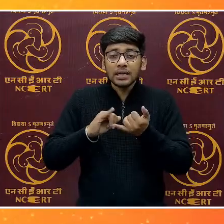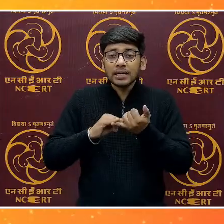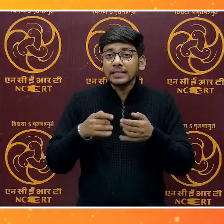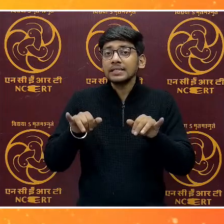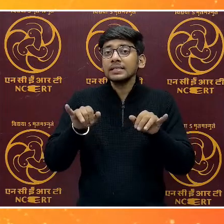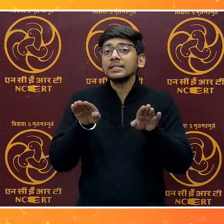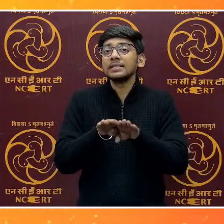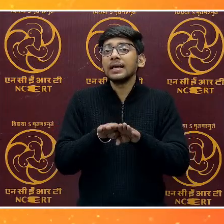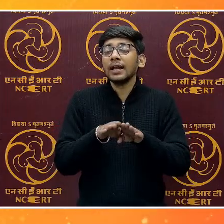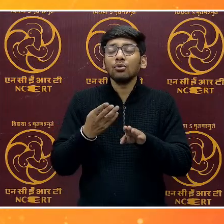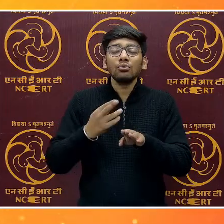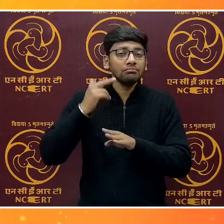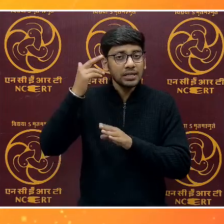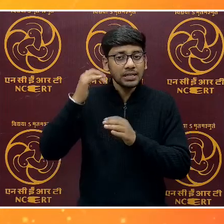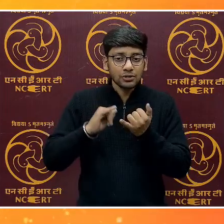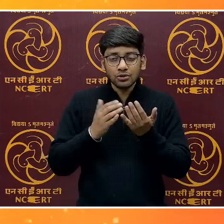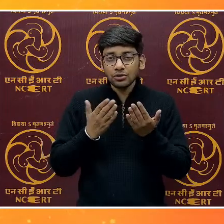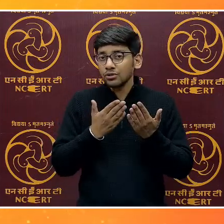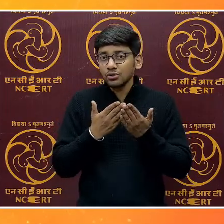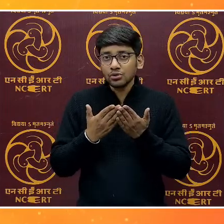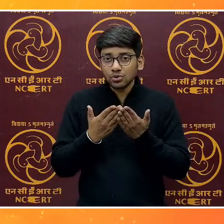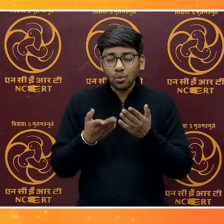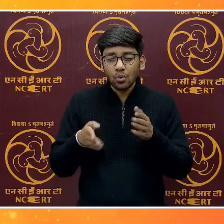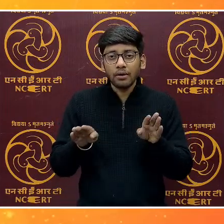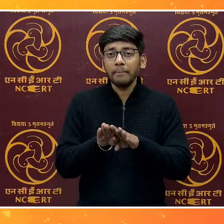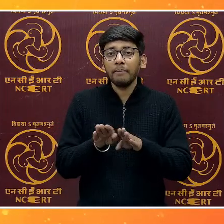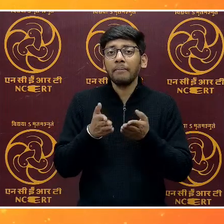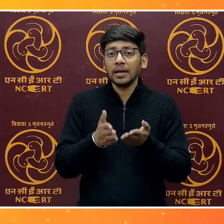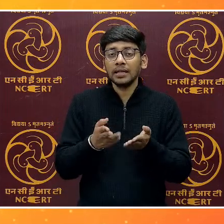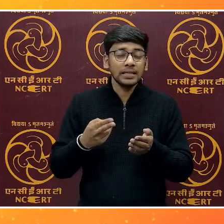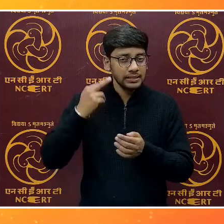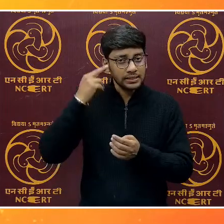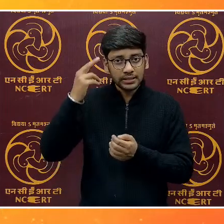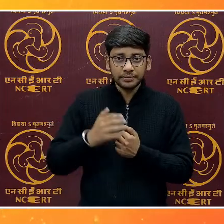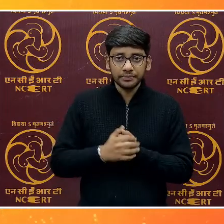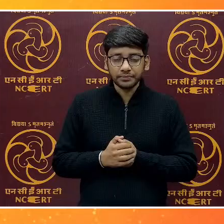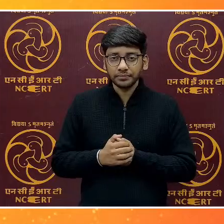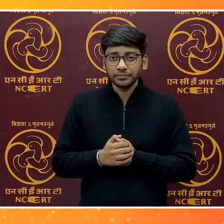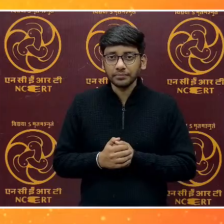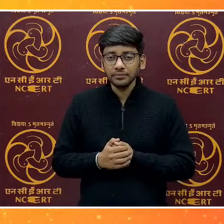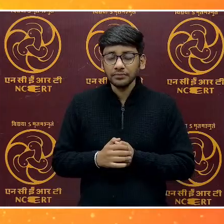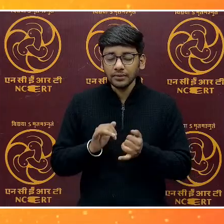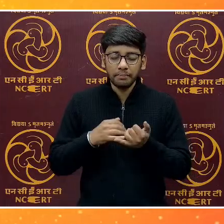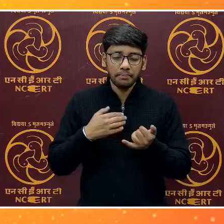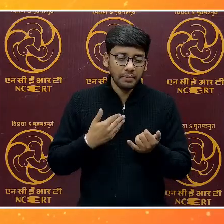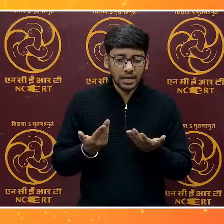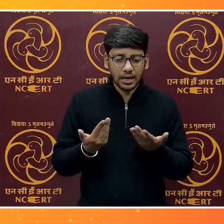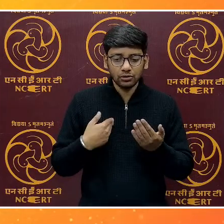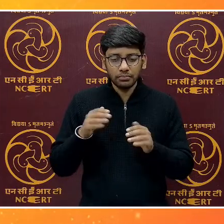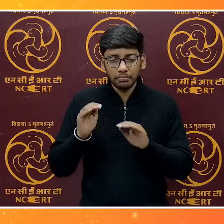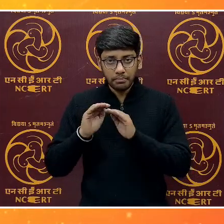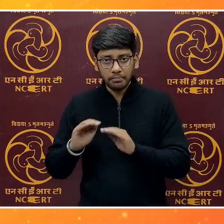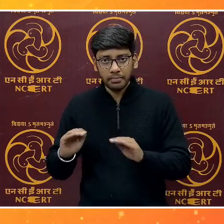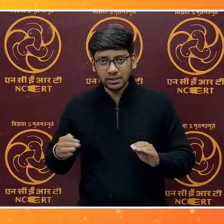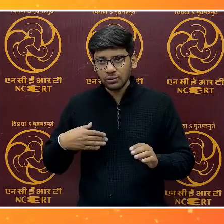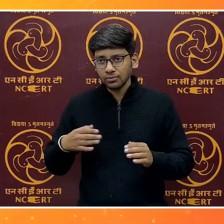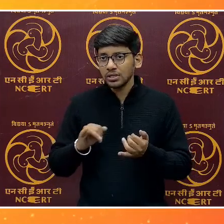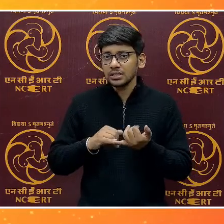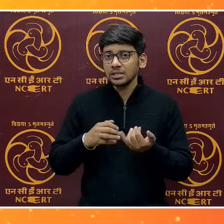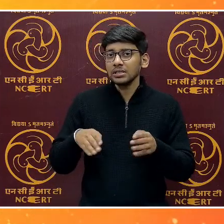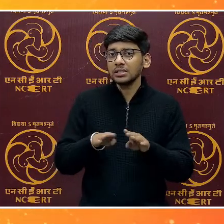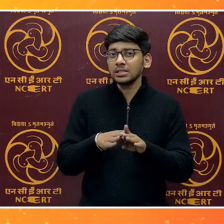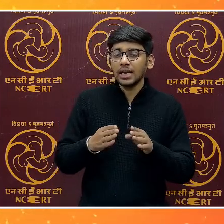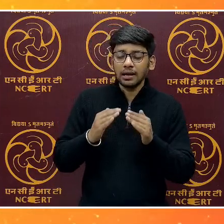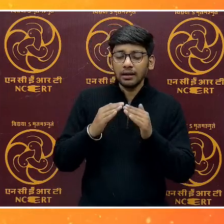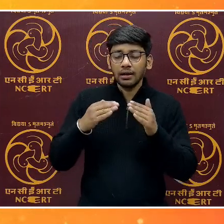of the school. Yes. But once again, let me recall my son here. He doesn't like to stay at home. Oh. So Sunday is not his favorite day.